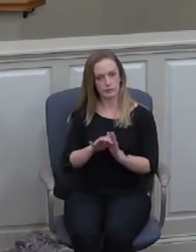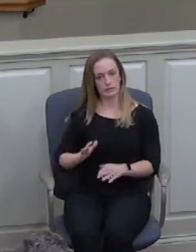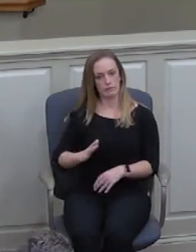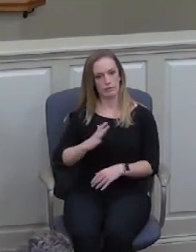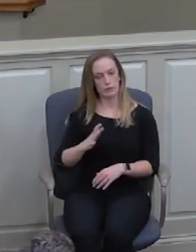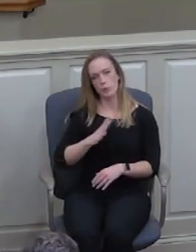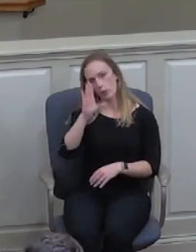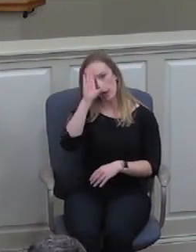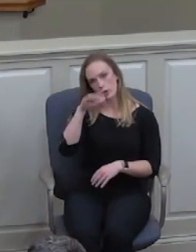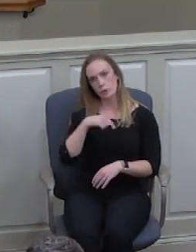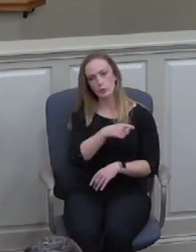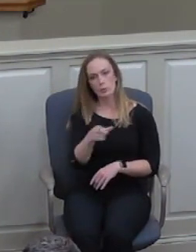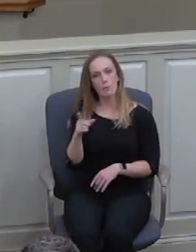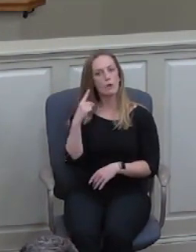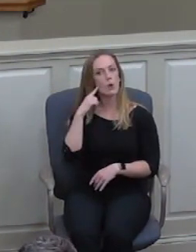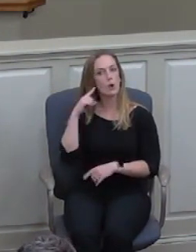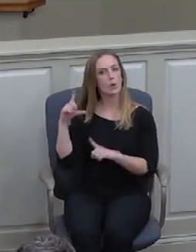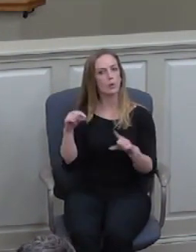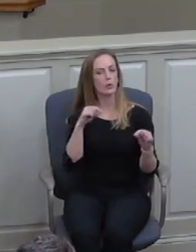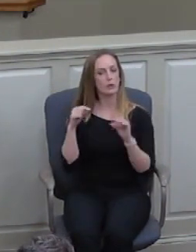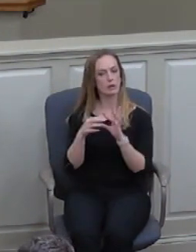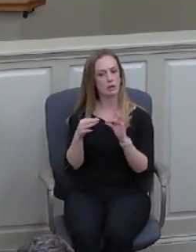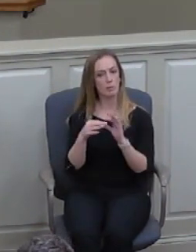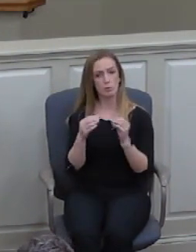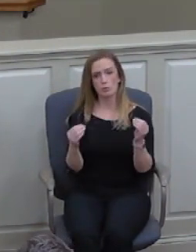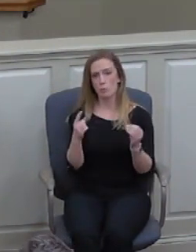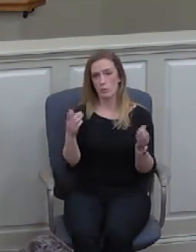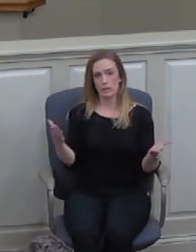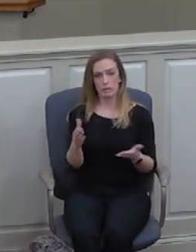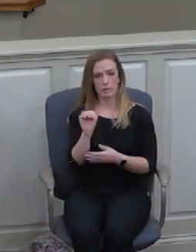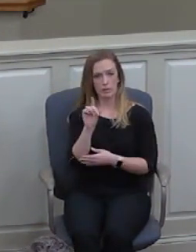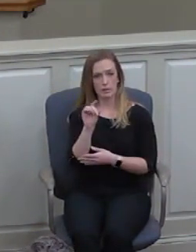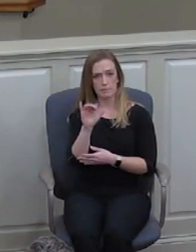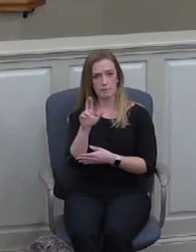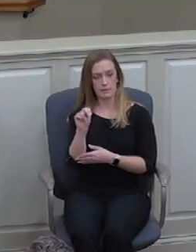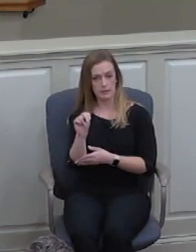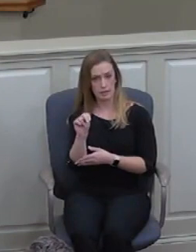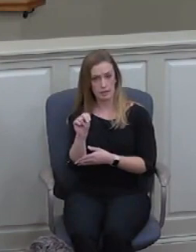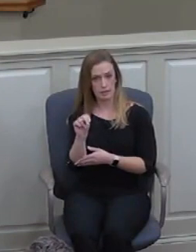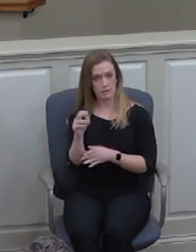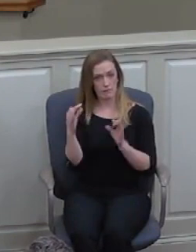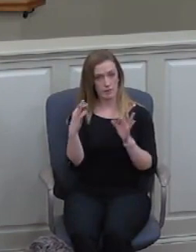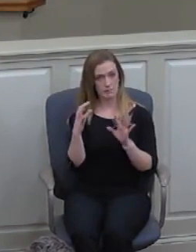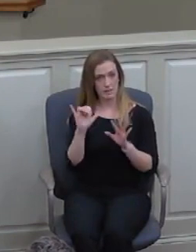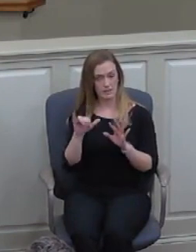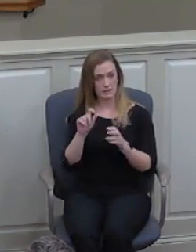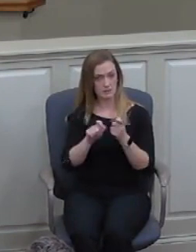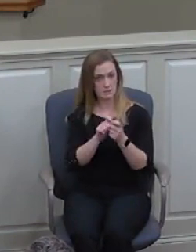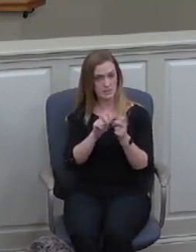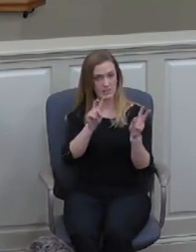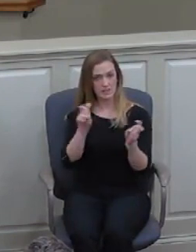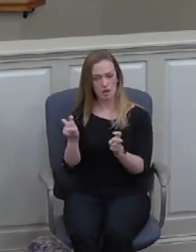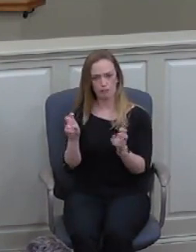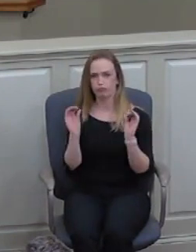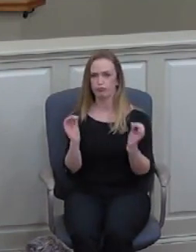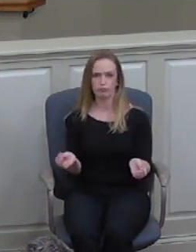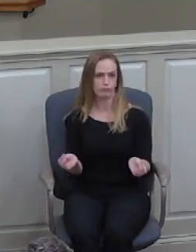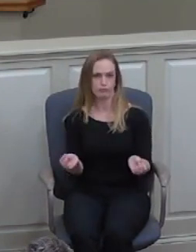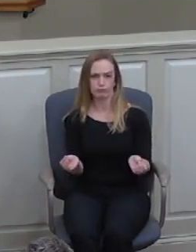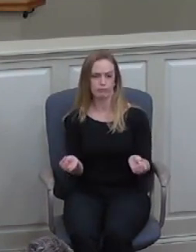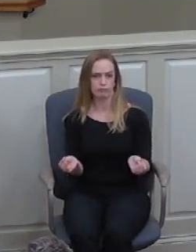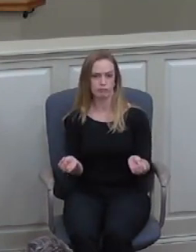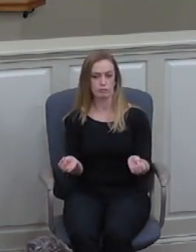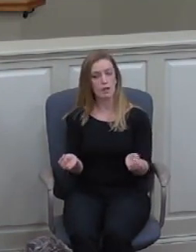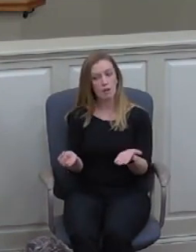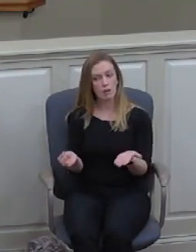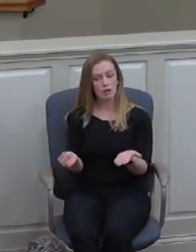do know that no one in the administration has gotten any feedback on this particular topic. That doesn't mean that they don't have comments. Like